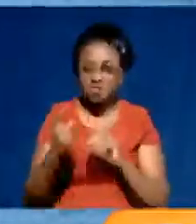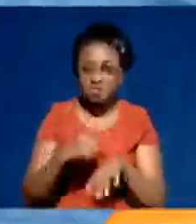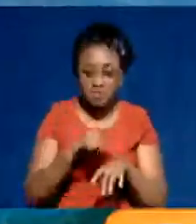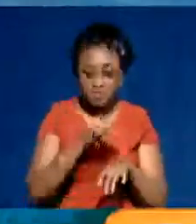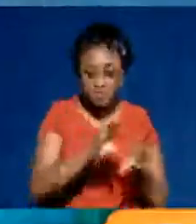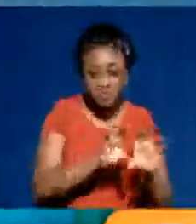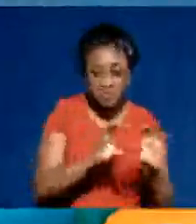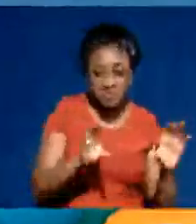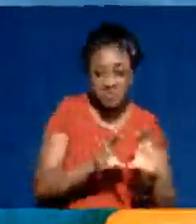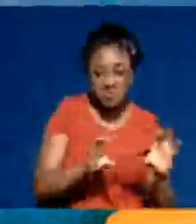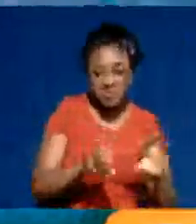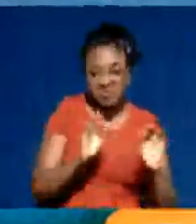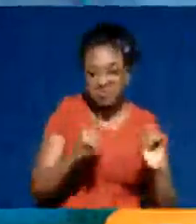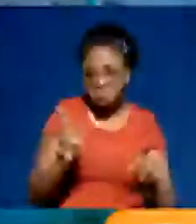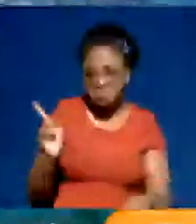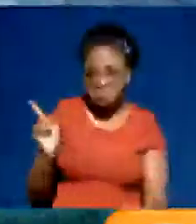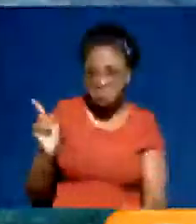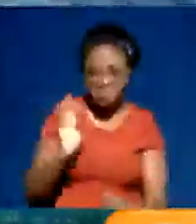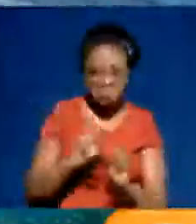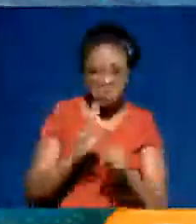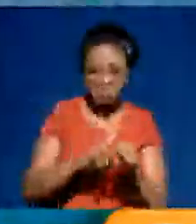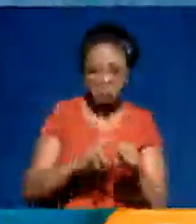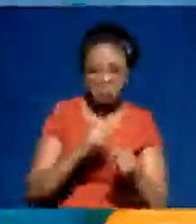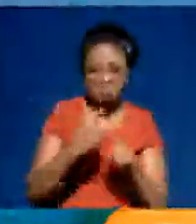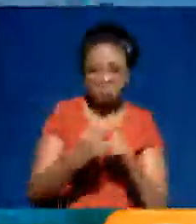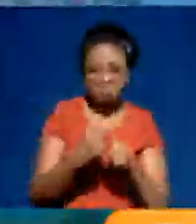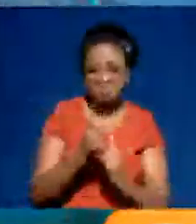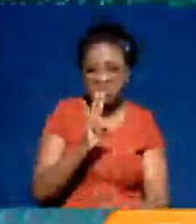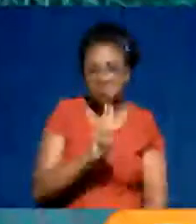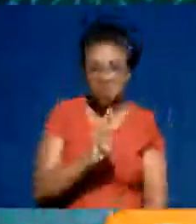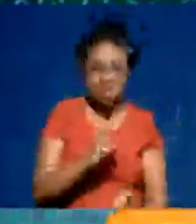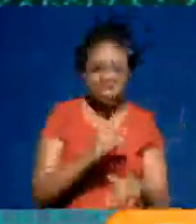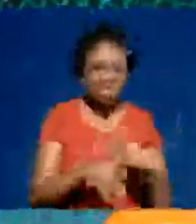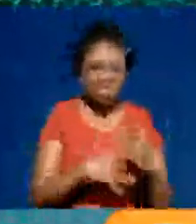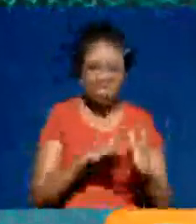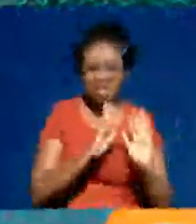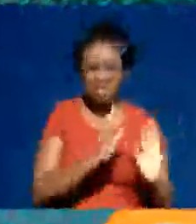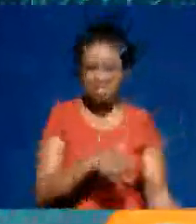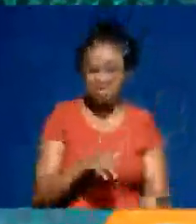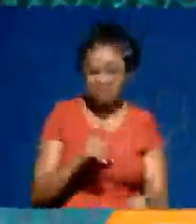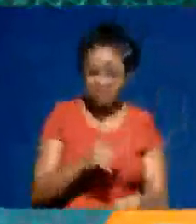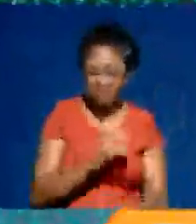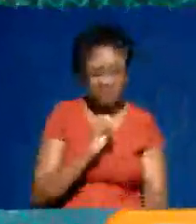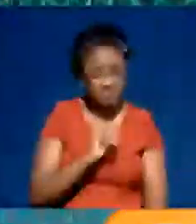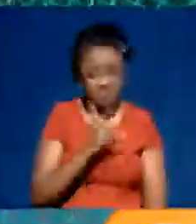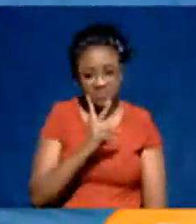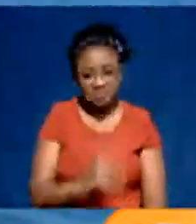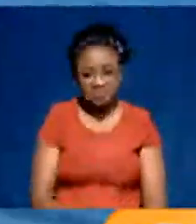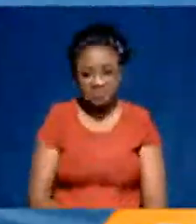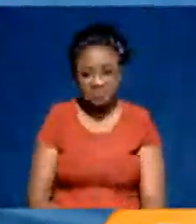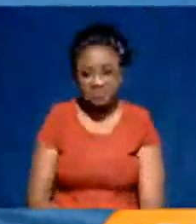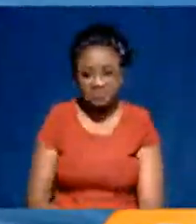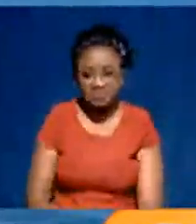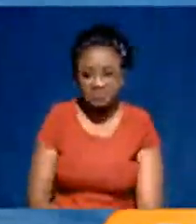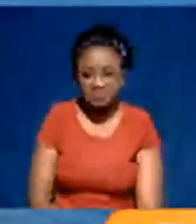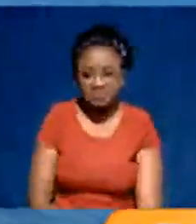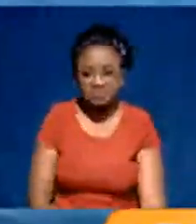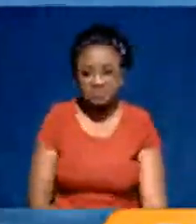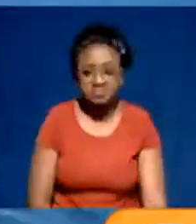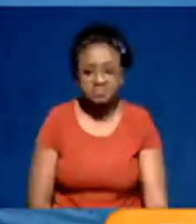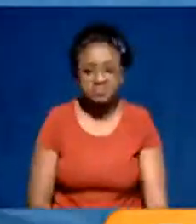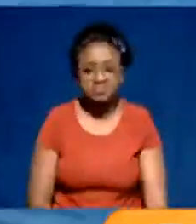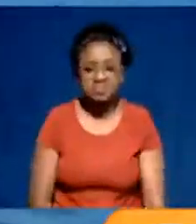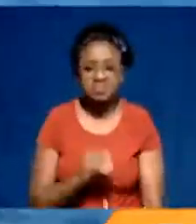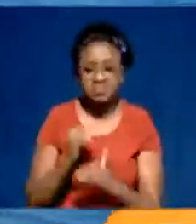cages can be used for approximately 2 years, thus proving costly for farmers in the long run. The material that is used to make